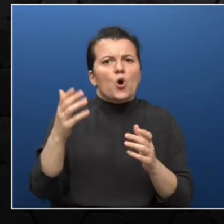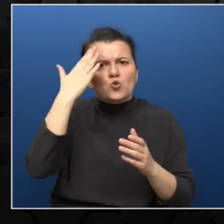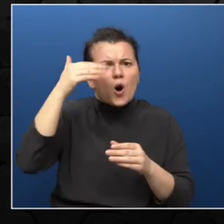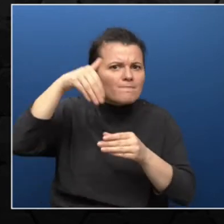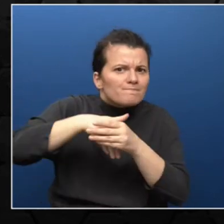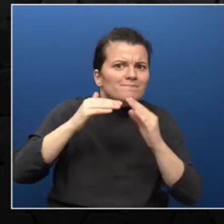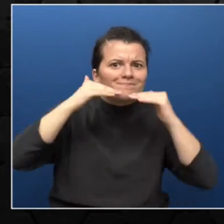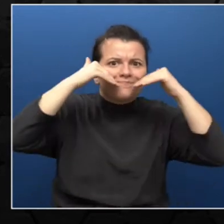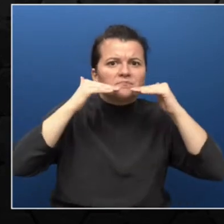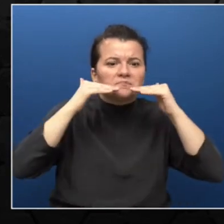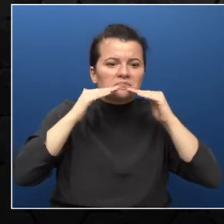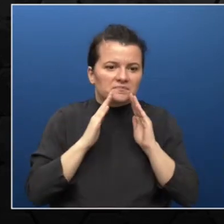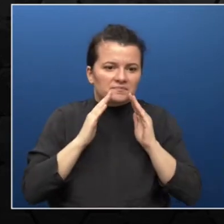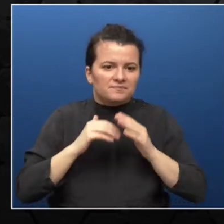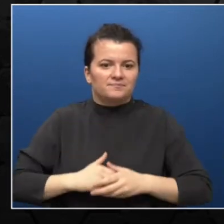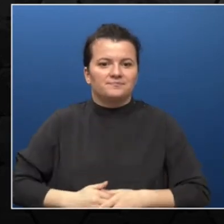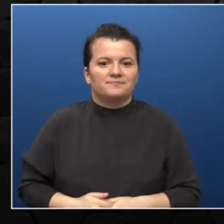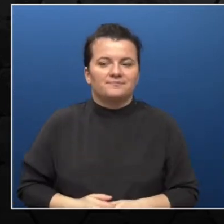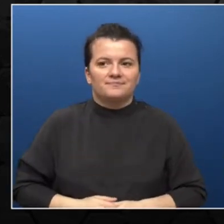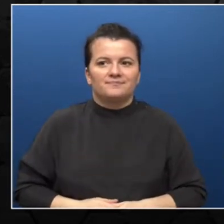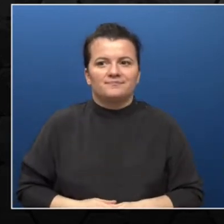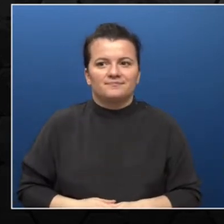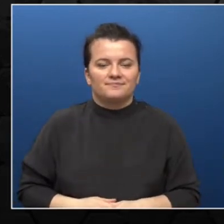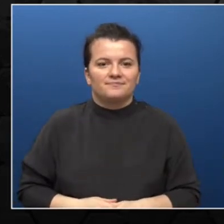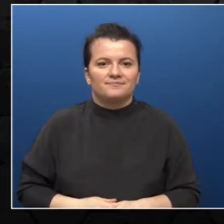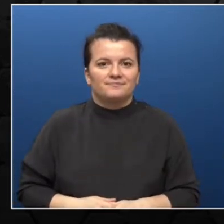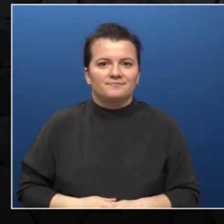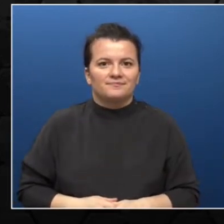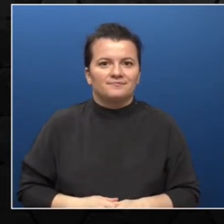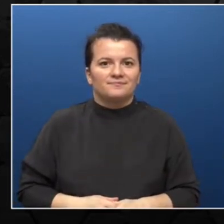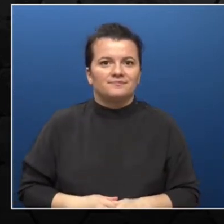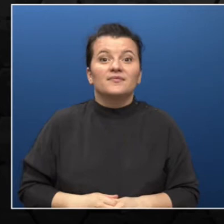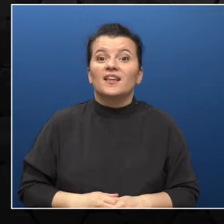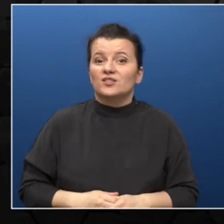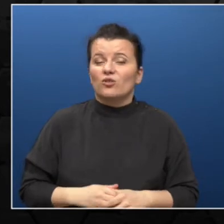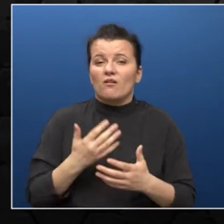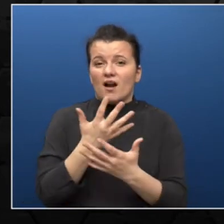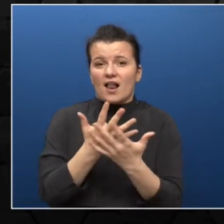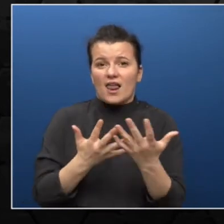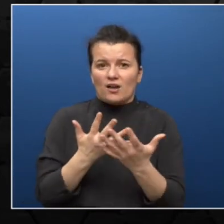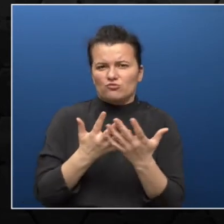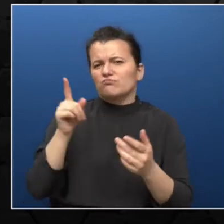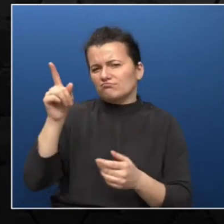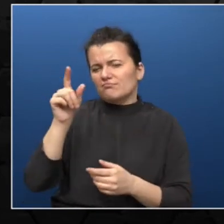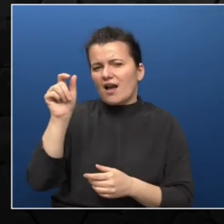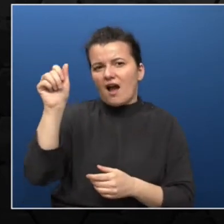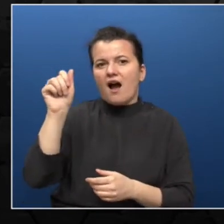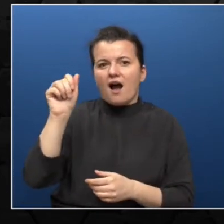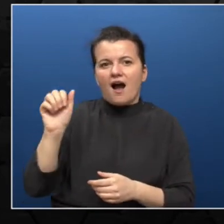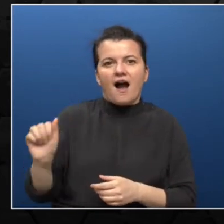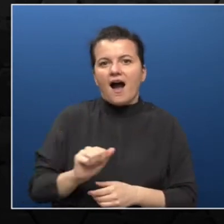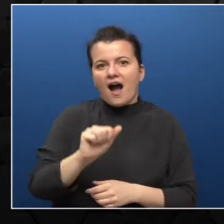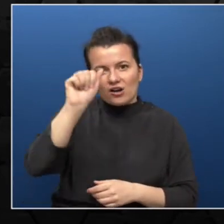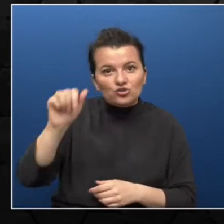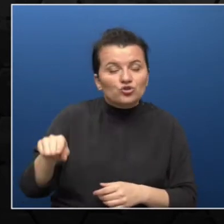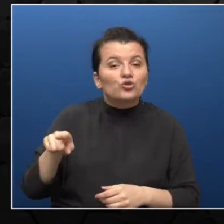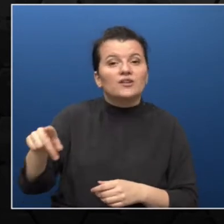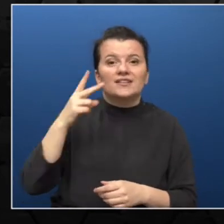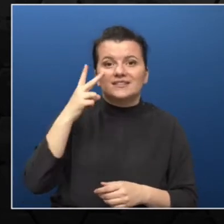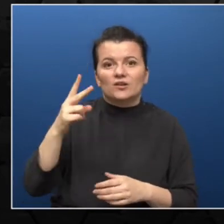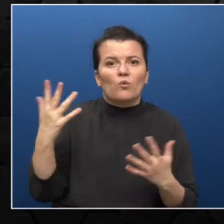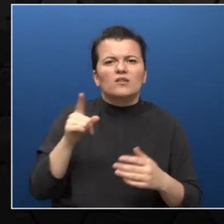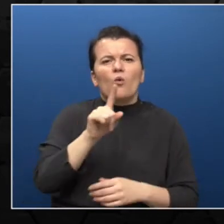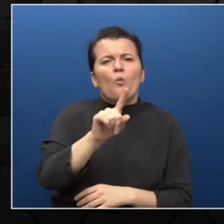the sentiment of that sentence is. And the language detection, Azure actually detects over 150 languages.